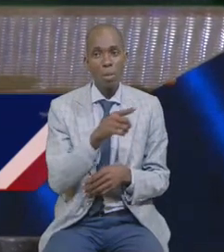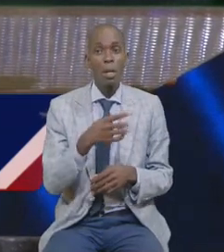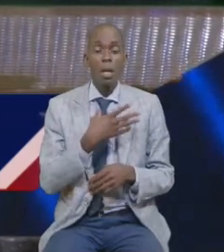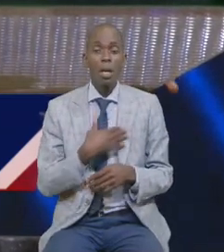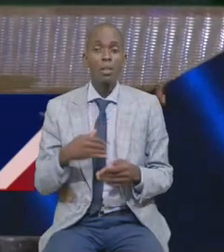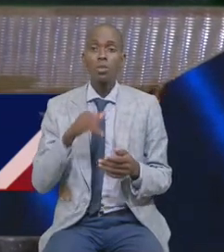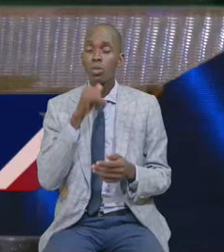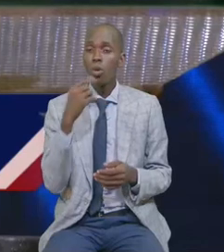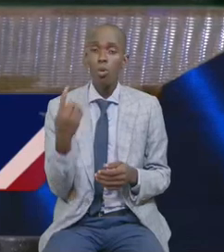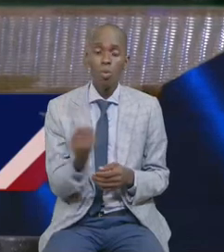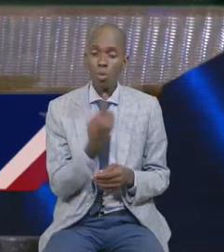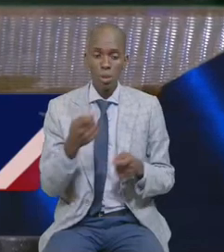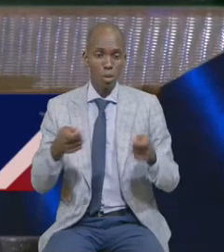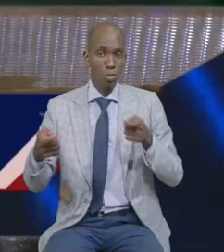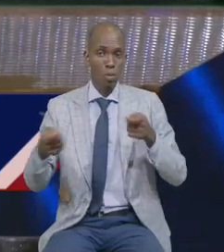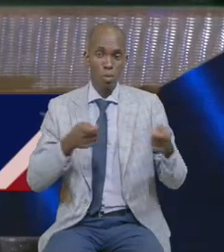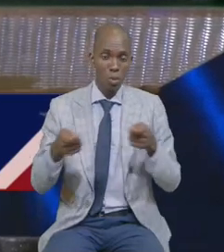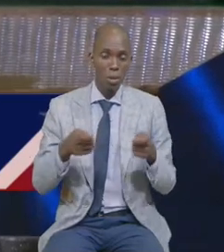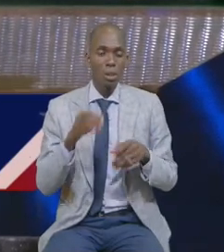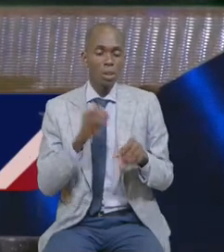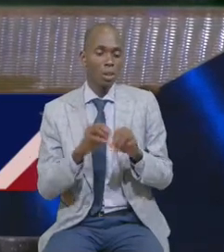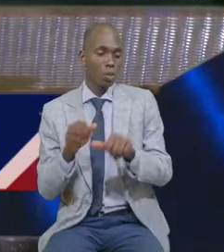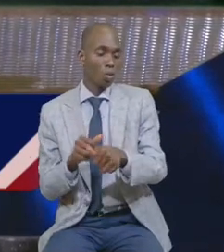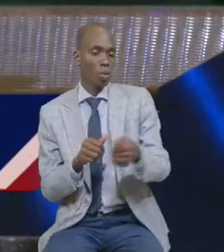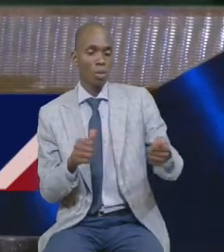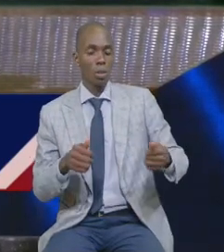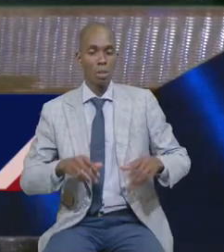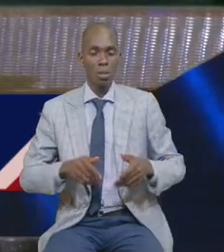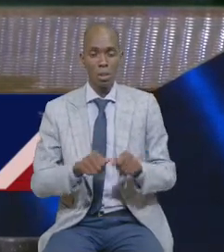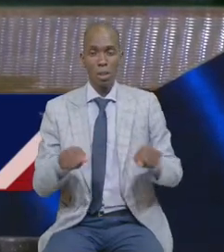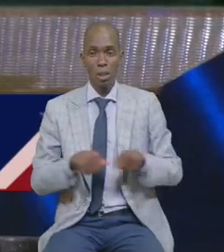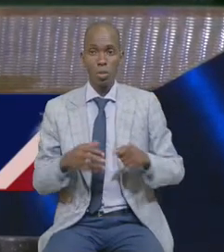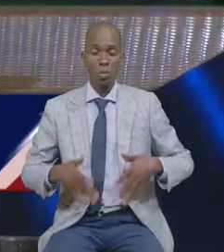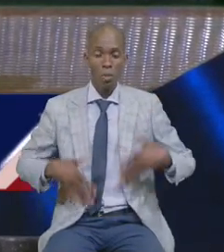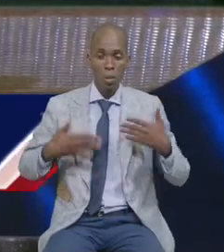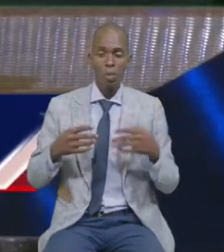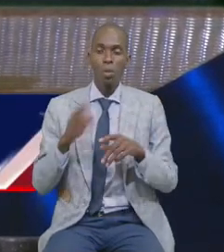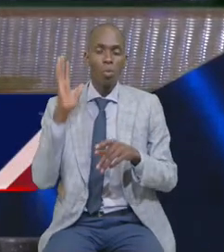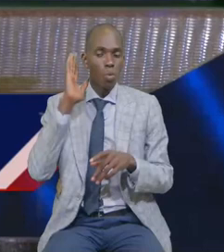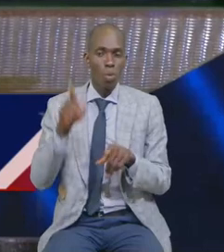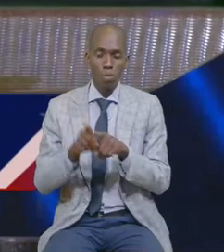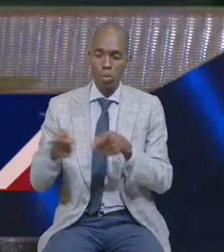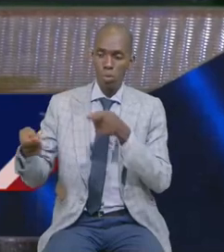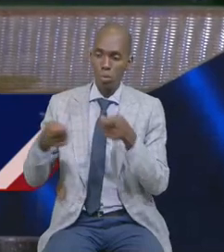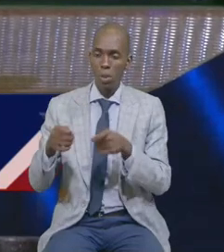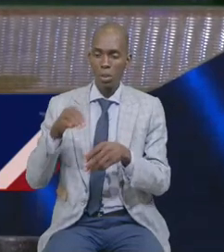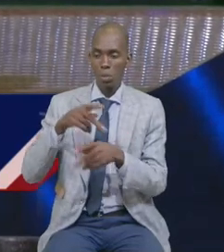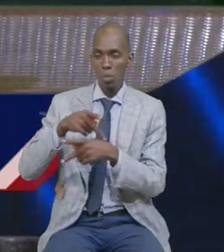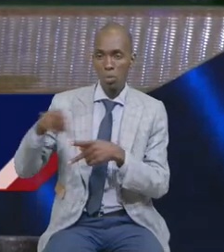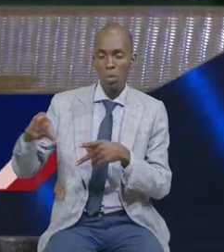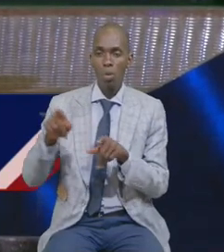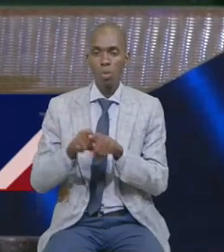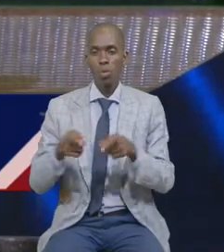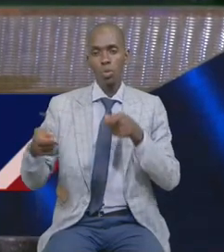only dominate the secular, he must not only dominate their profession, he must dominate their